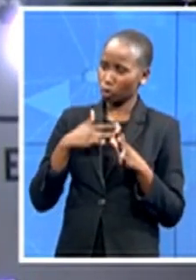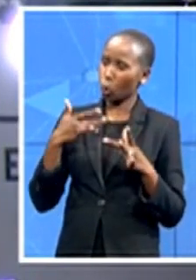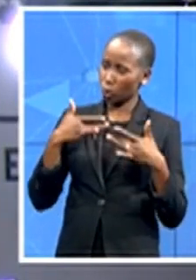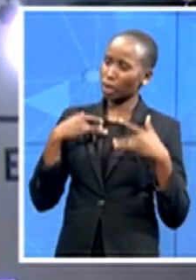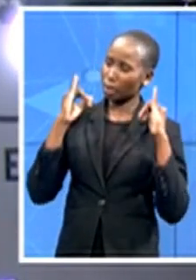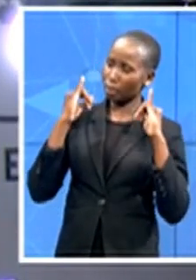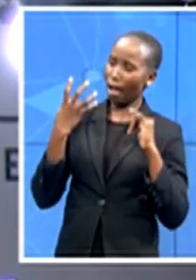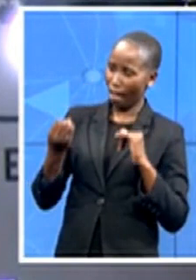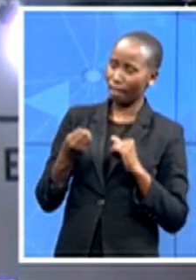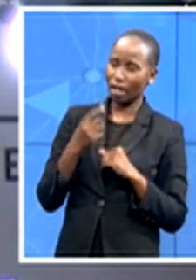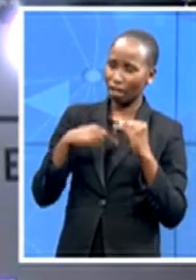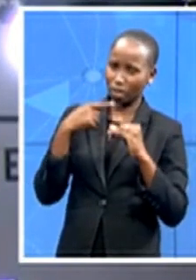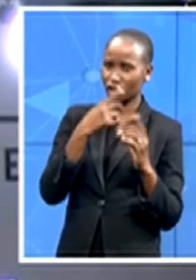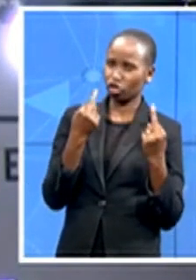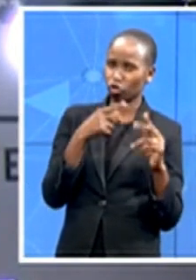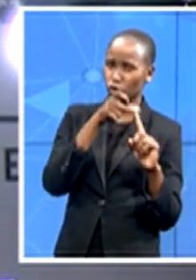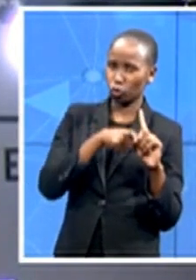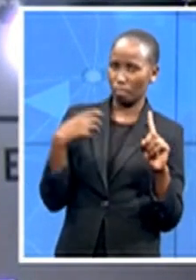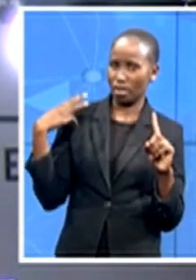advisors.